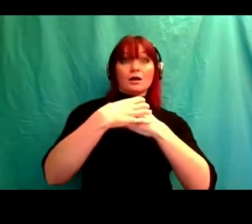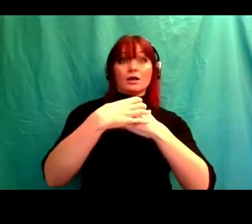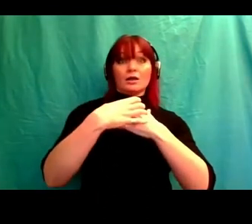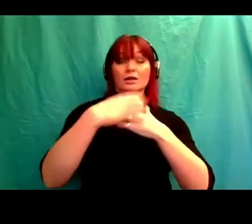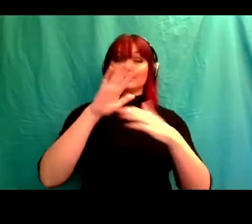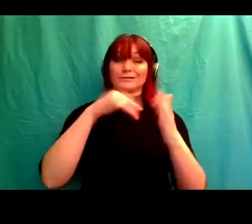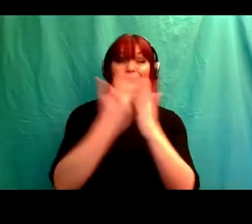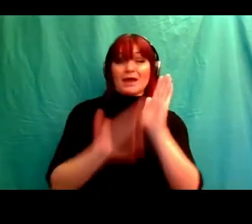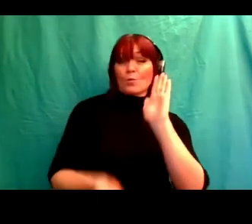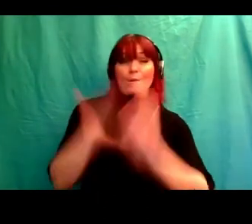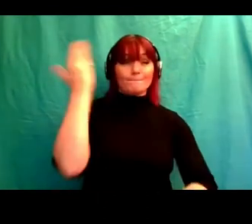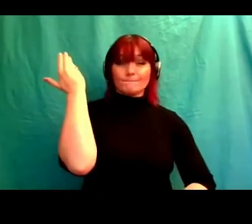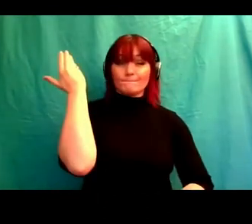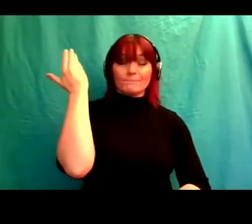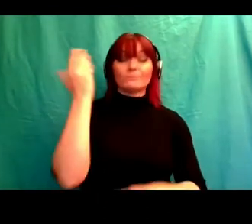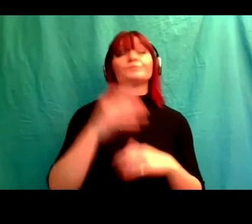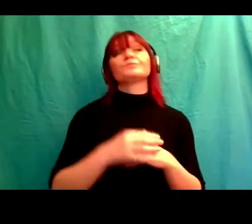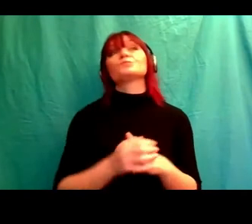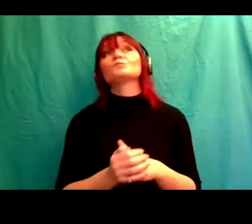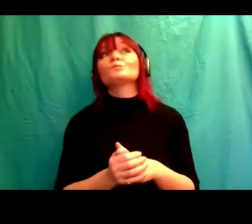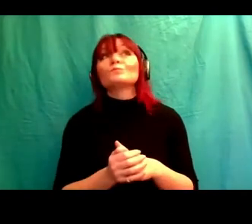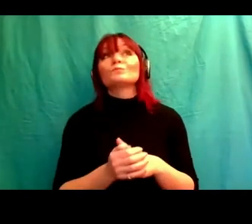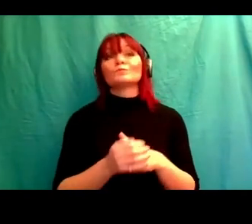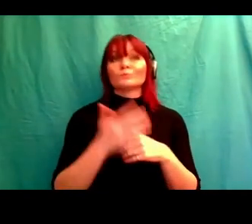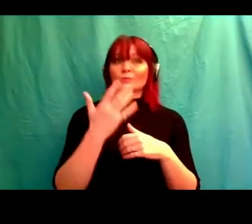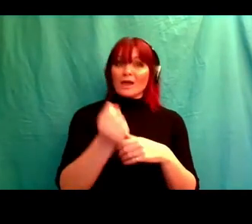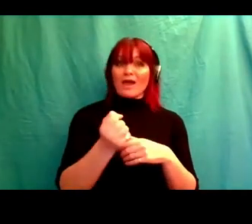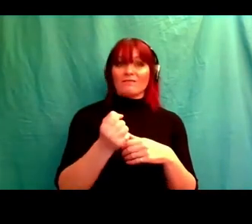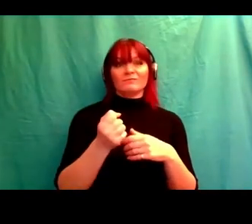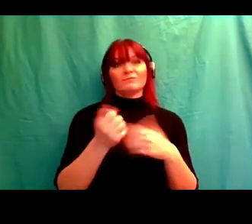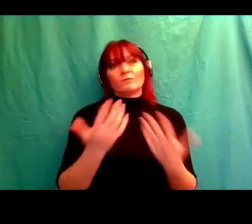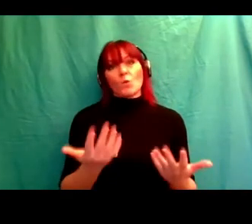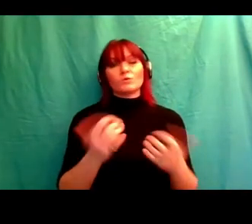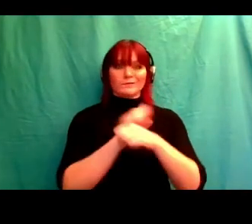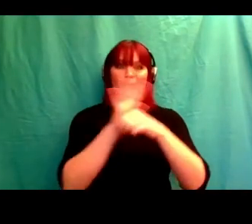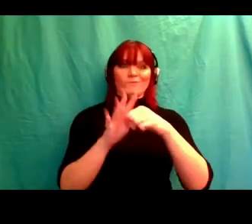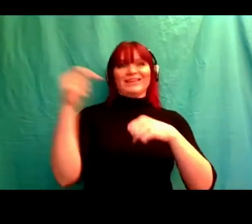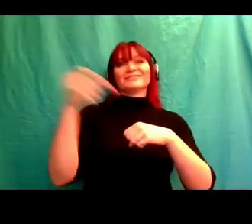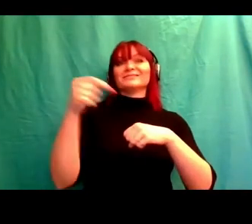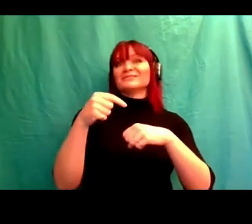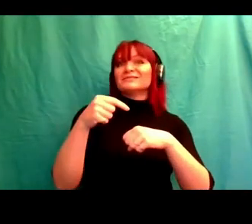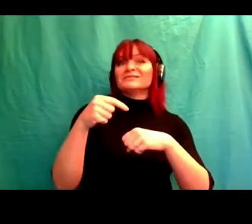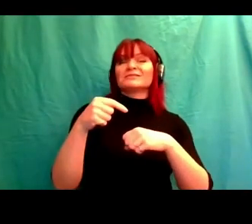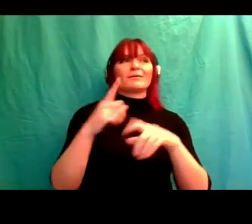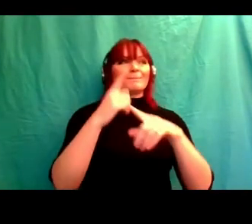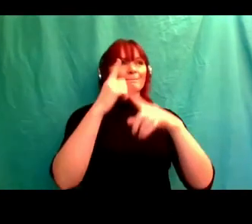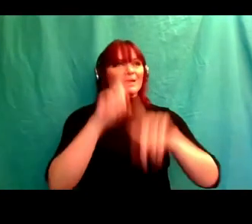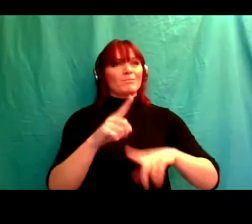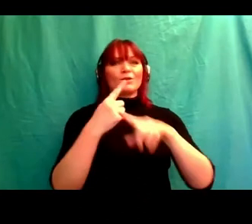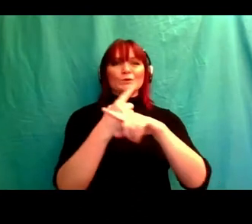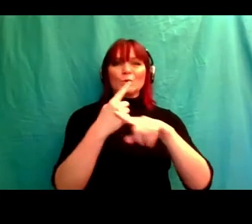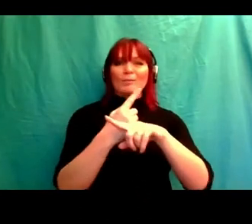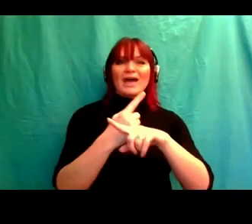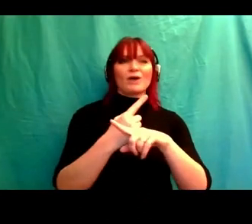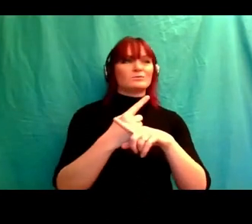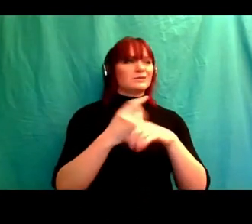demand in two ways, because you've got the direct and indirect impact of COVID. So you've got people talk a lot about the delay for a knee or hip